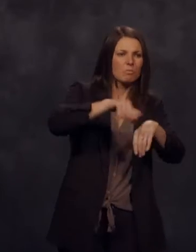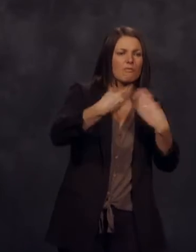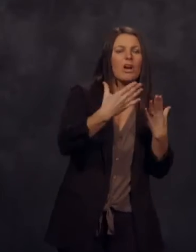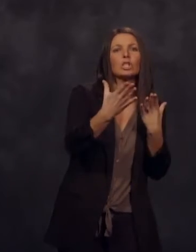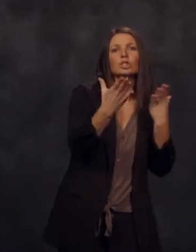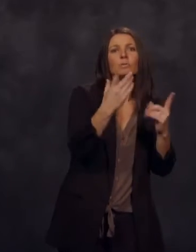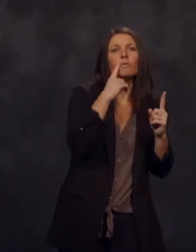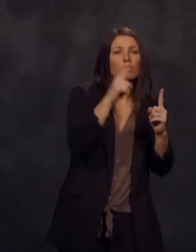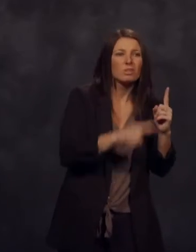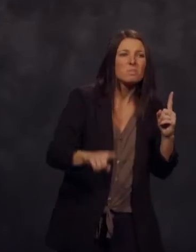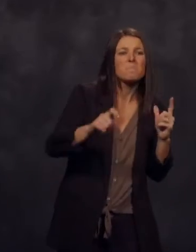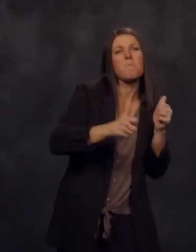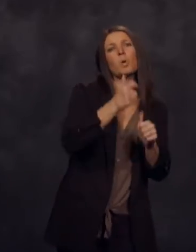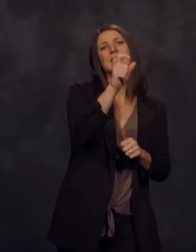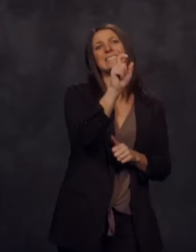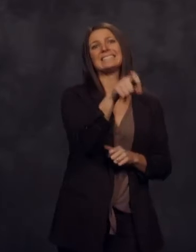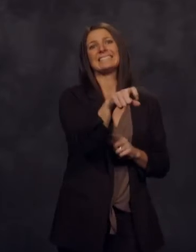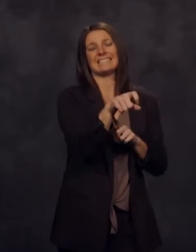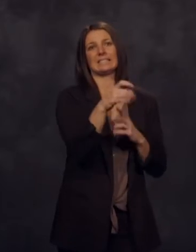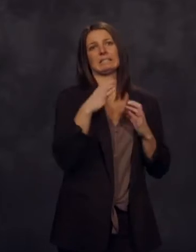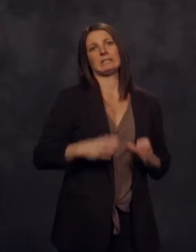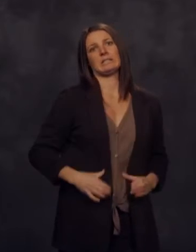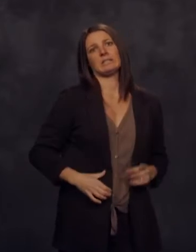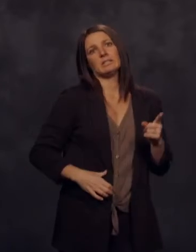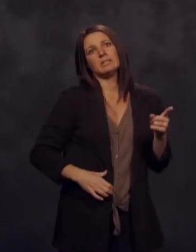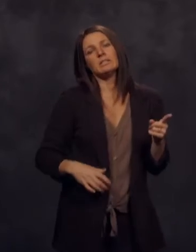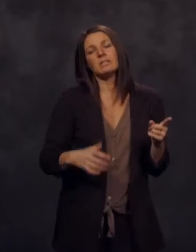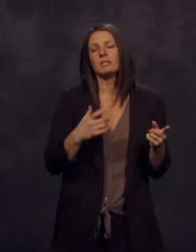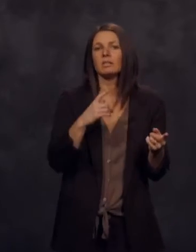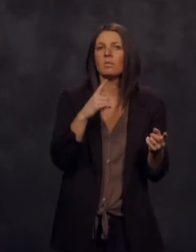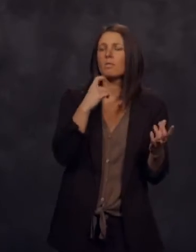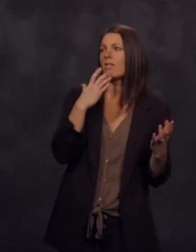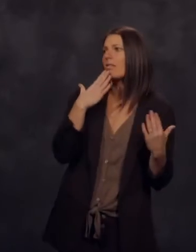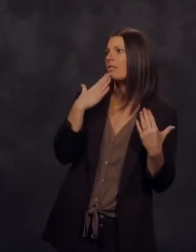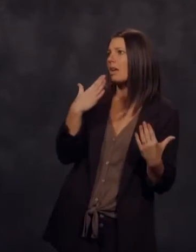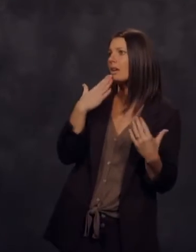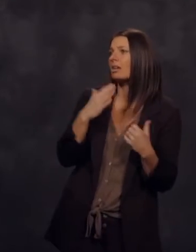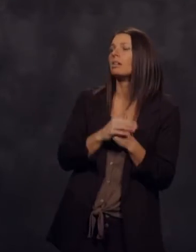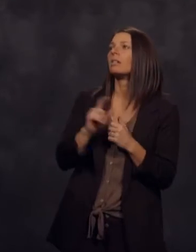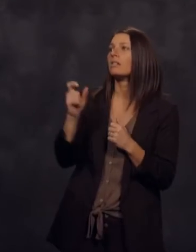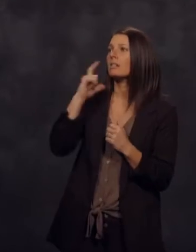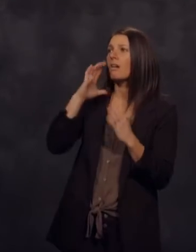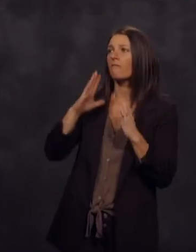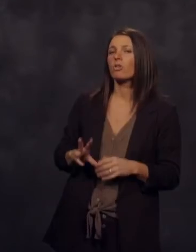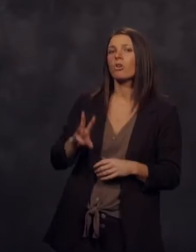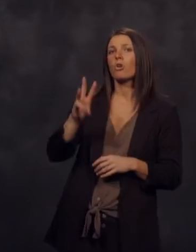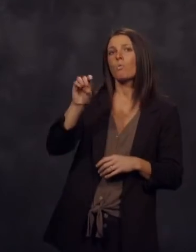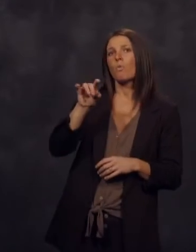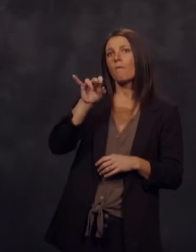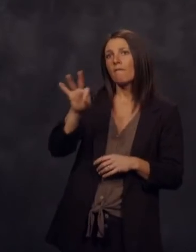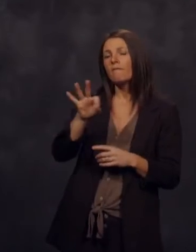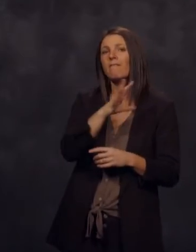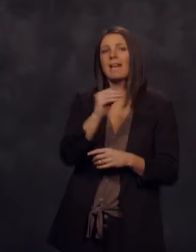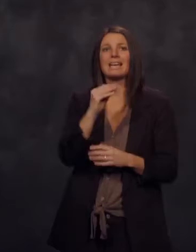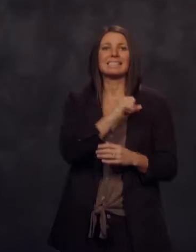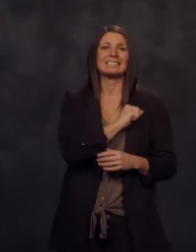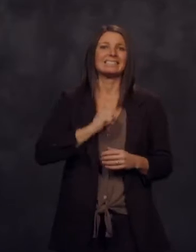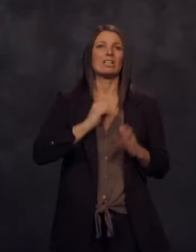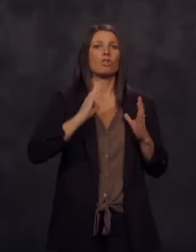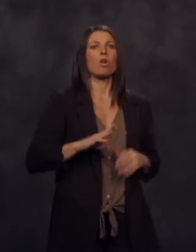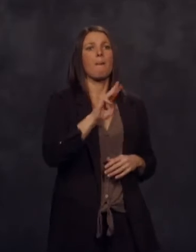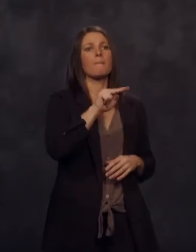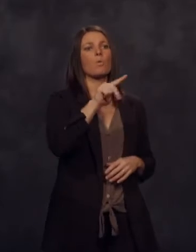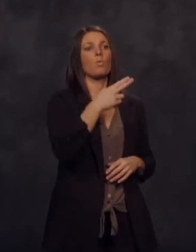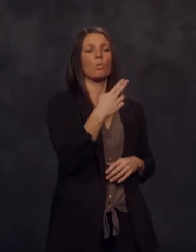services to our most needy citizens. And I just want to thank Governor Wolf and Senator Katie Muth and everyone